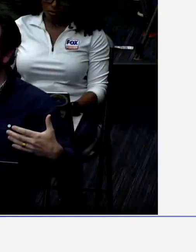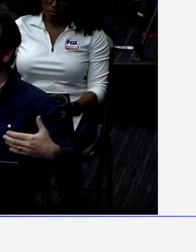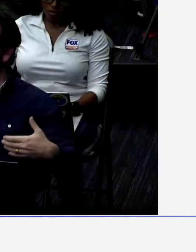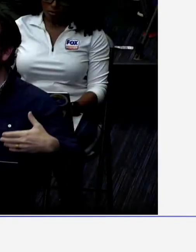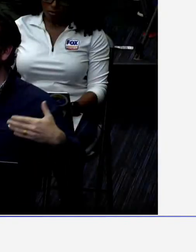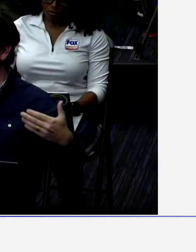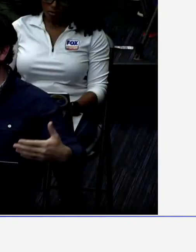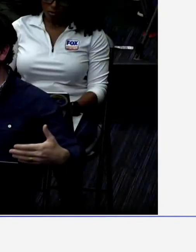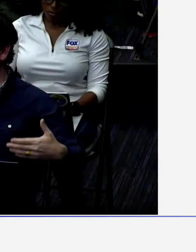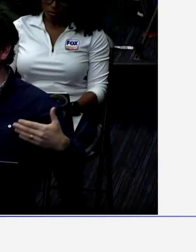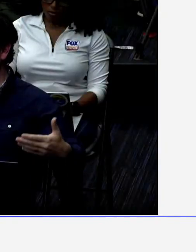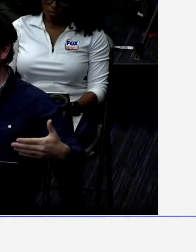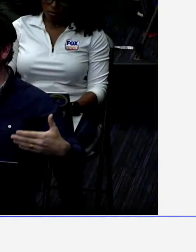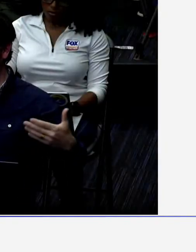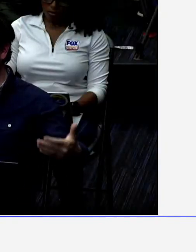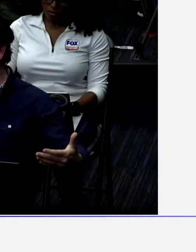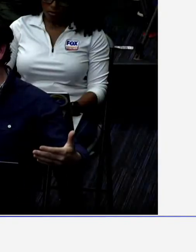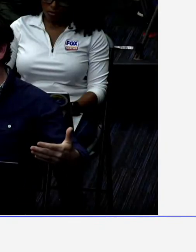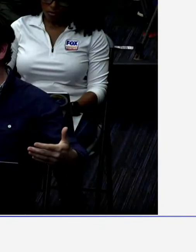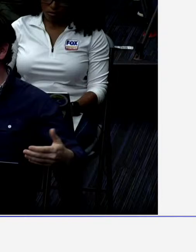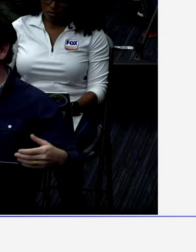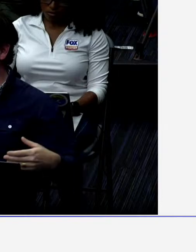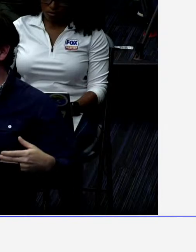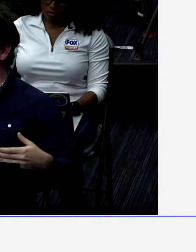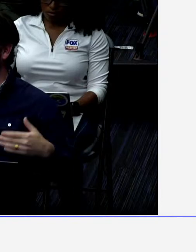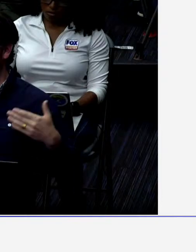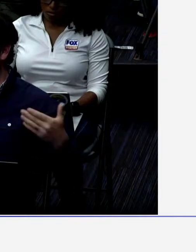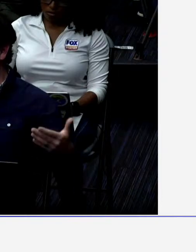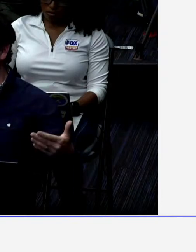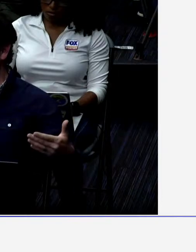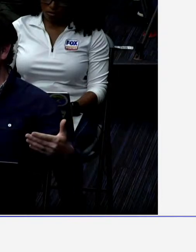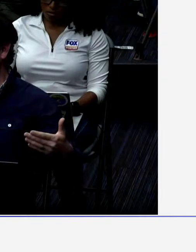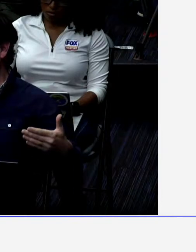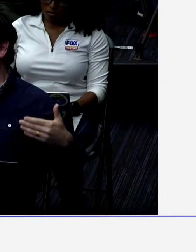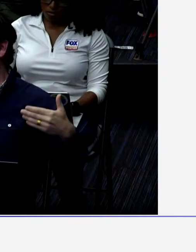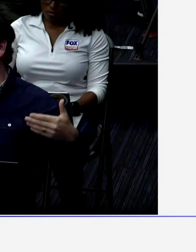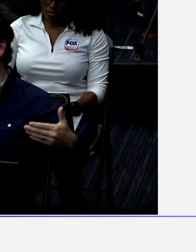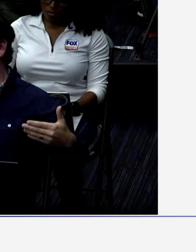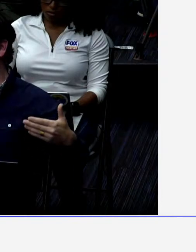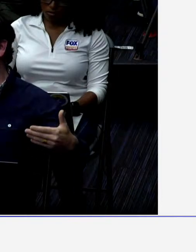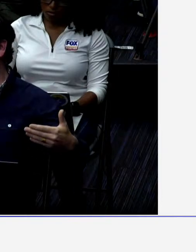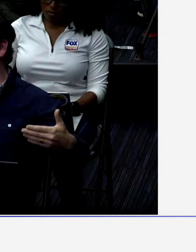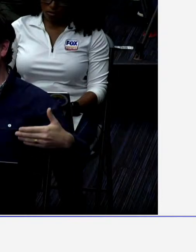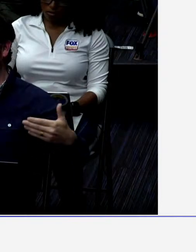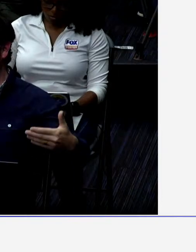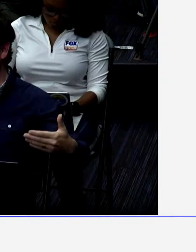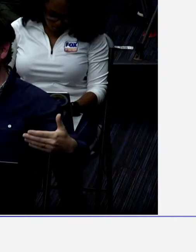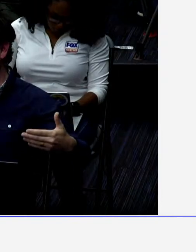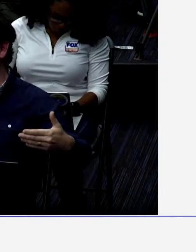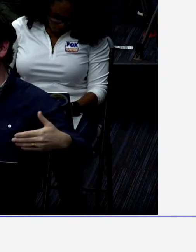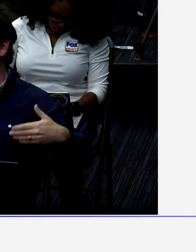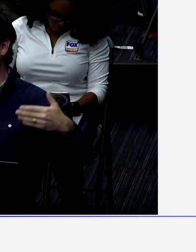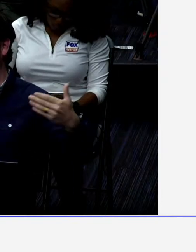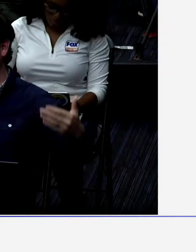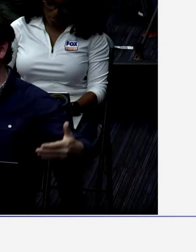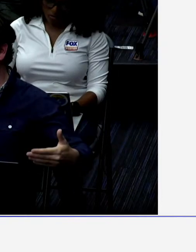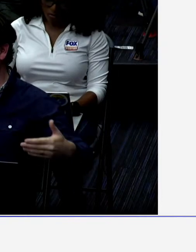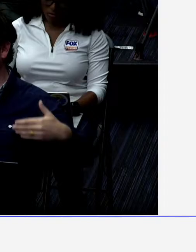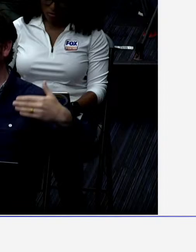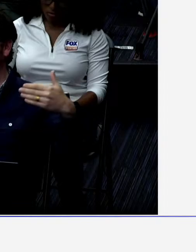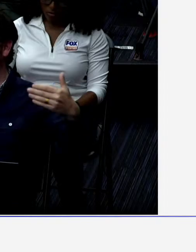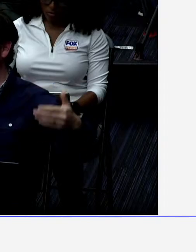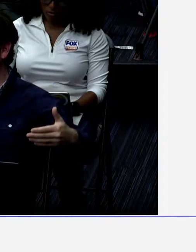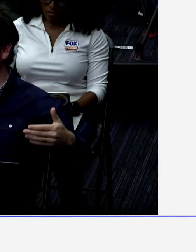these people that are fatigued and tired going into hurricane season? And also the people that are concerned about the forecast models and not having